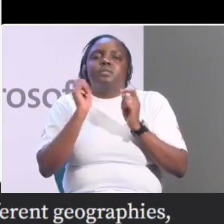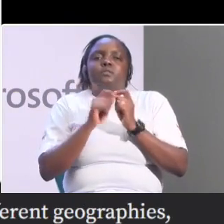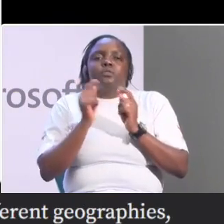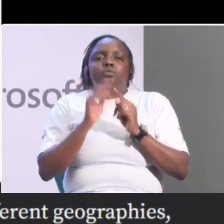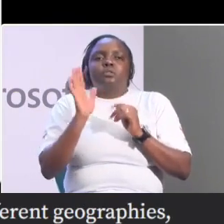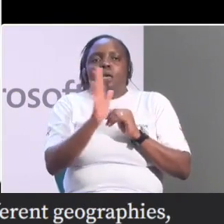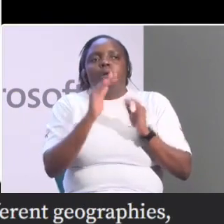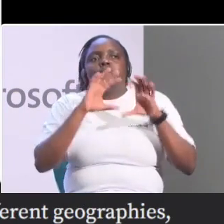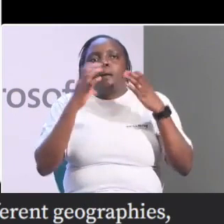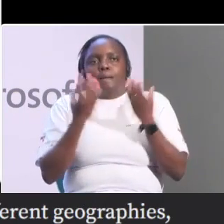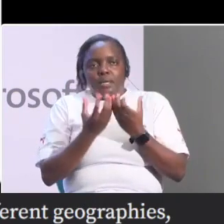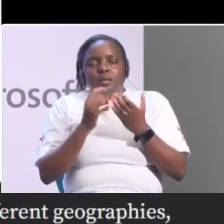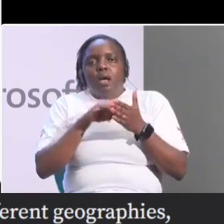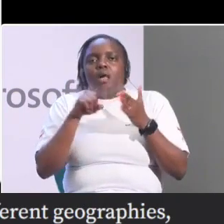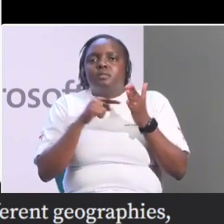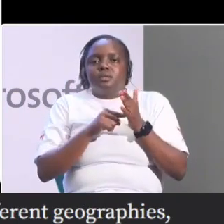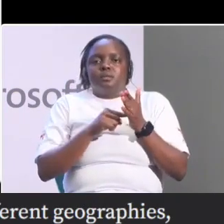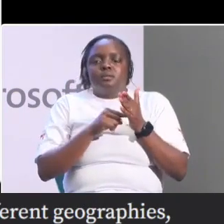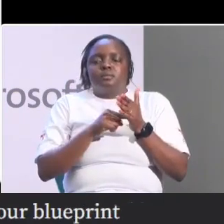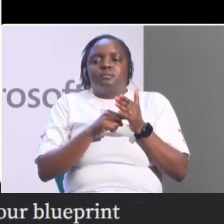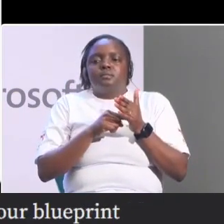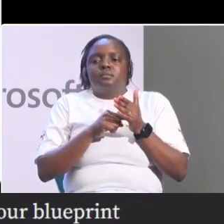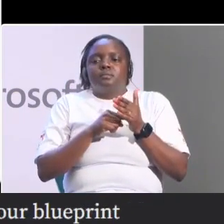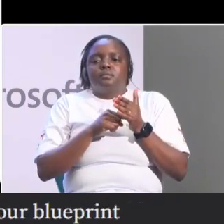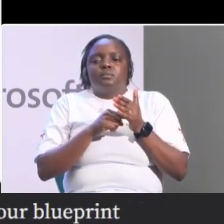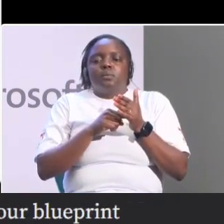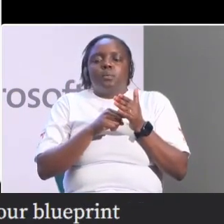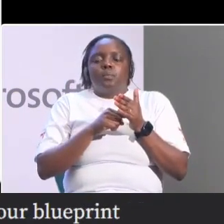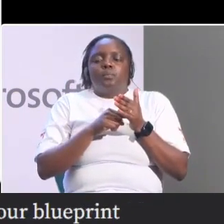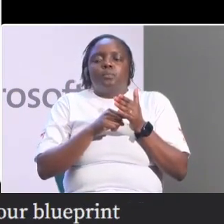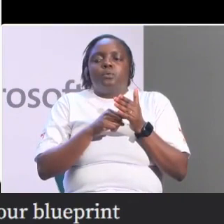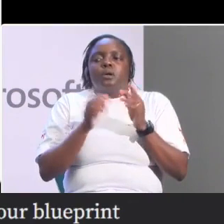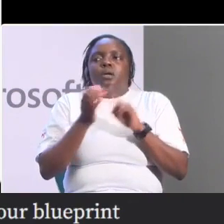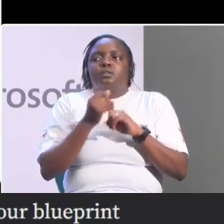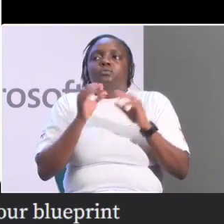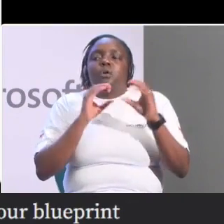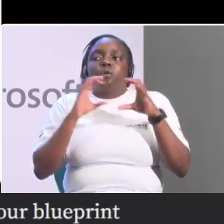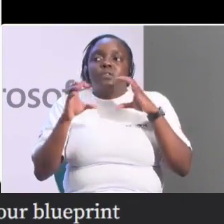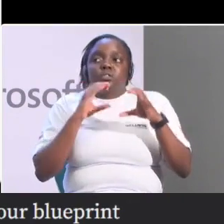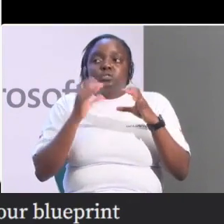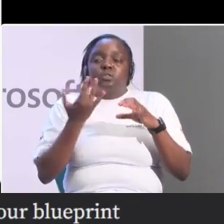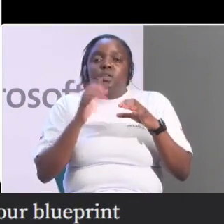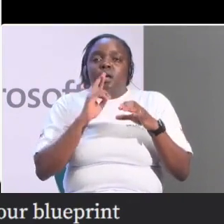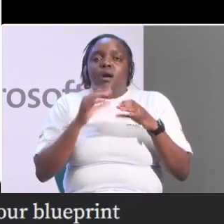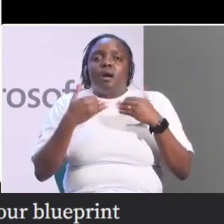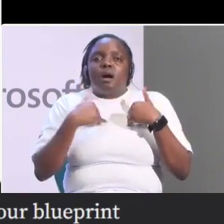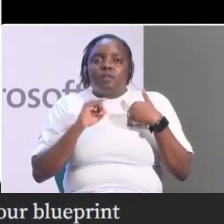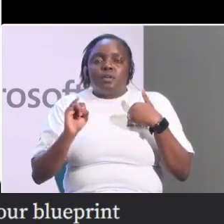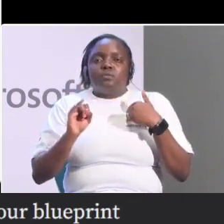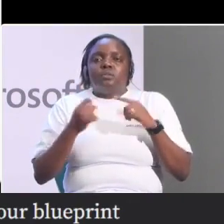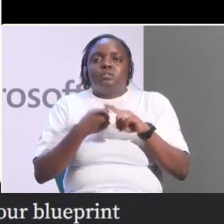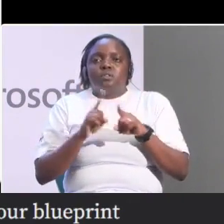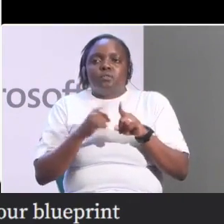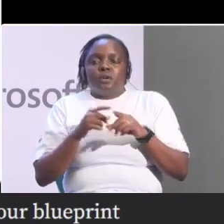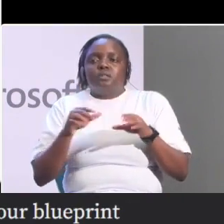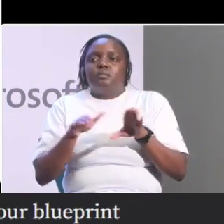company. And this relates back to the conversations they're having with different members of the C-suite